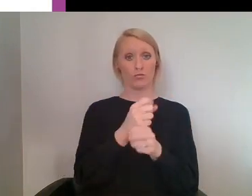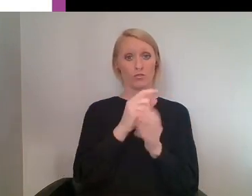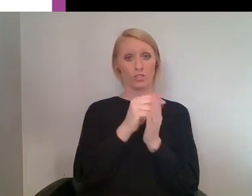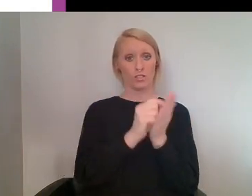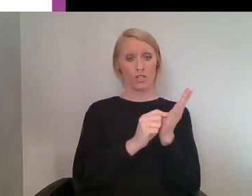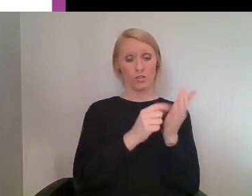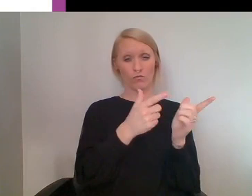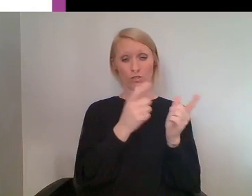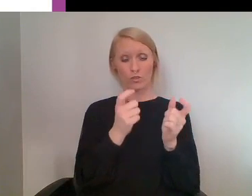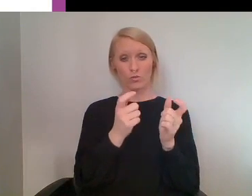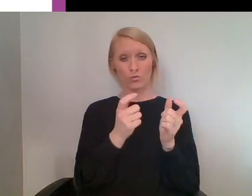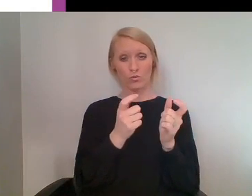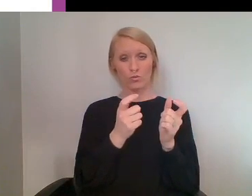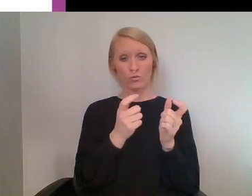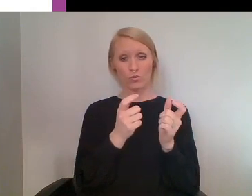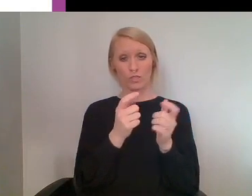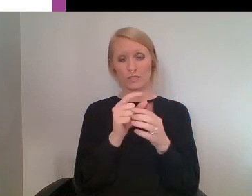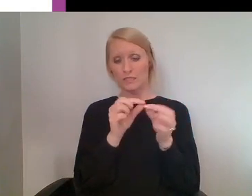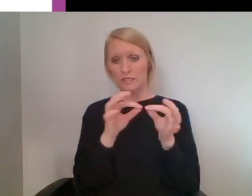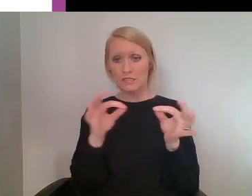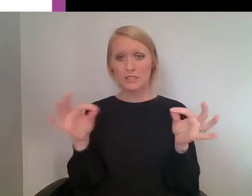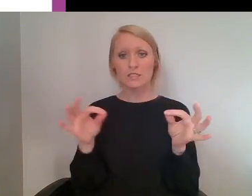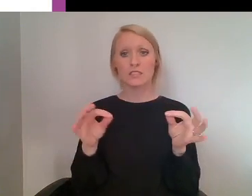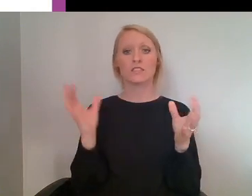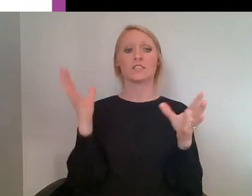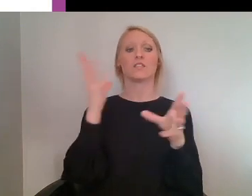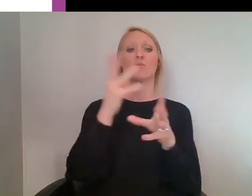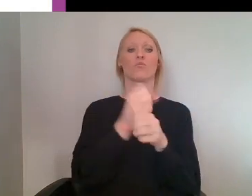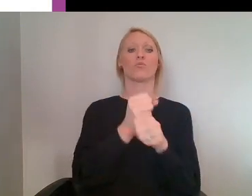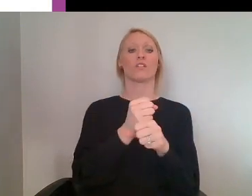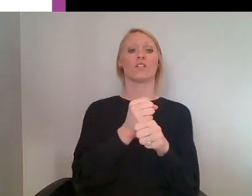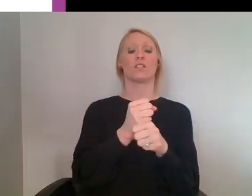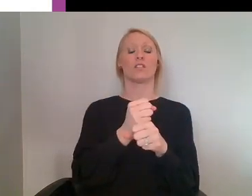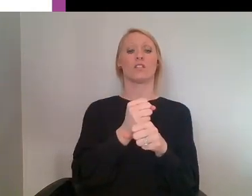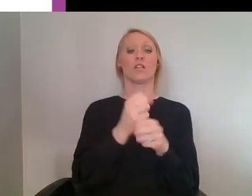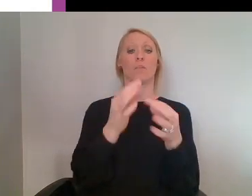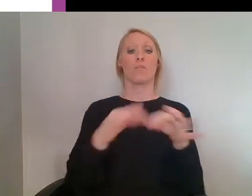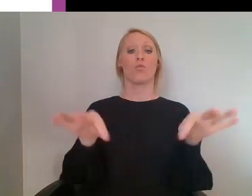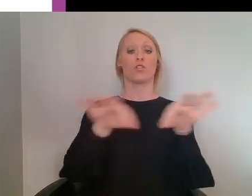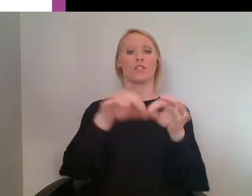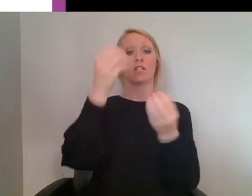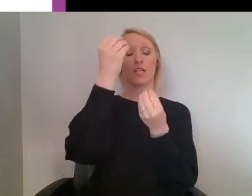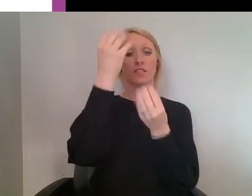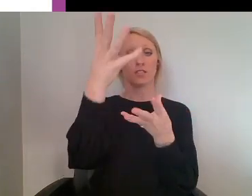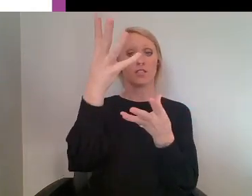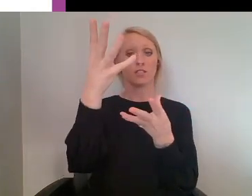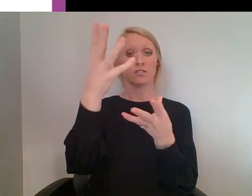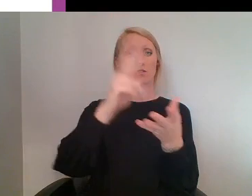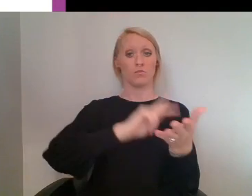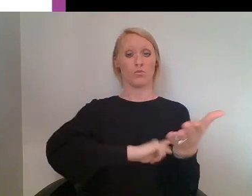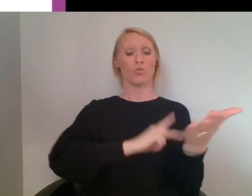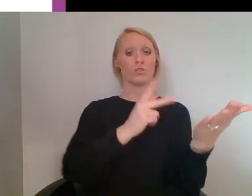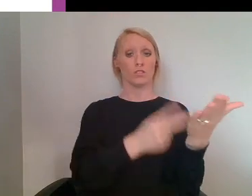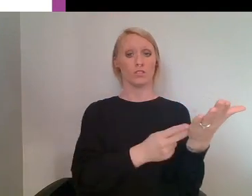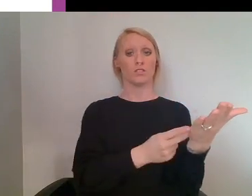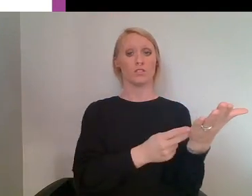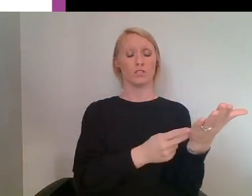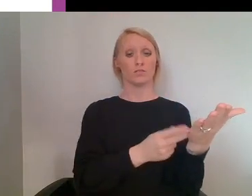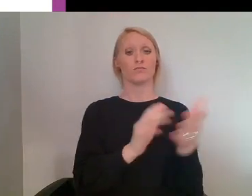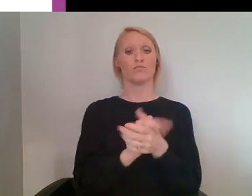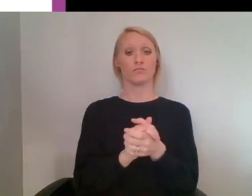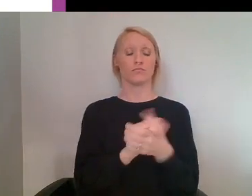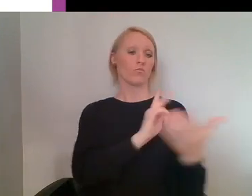was something new. We are going to be doing 2 labs for this. Those are one of those options that you have. We're going to be doing